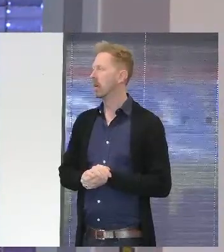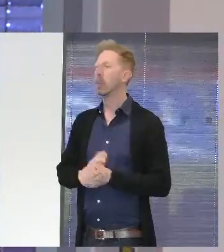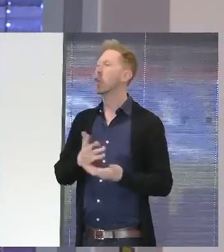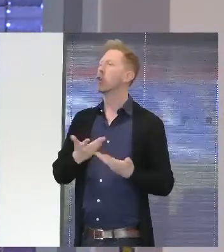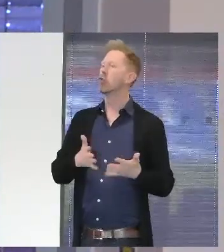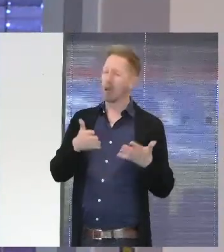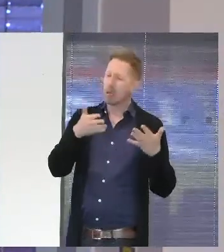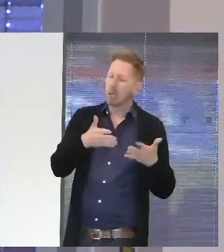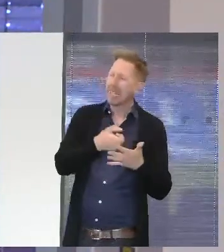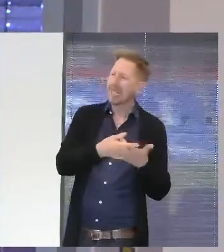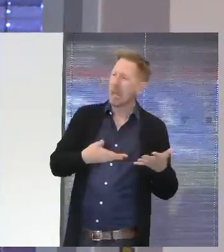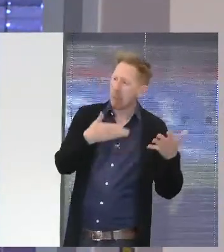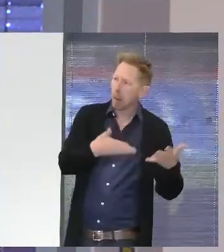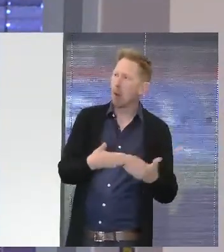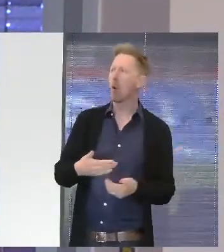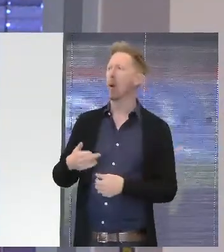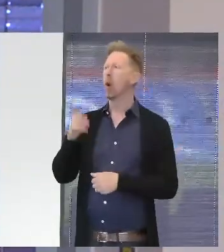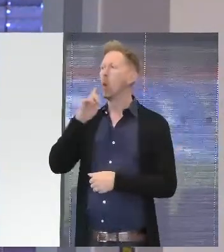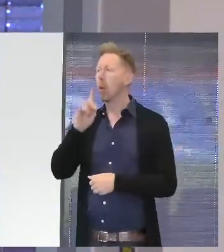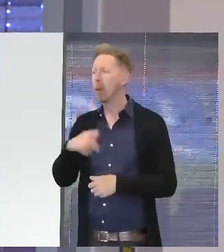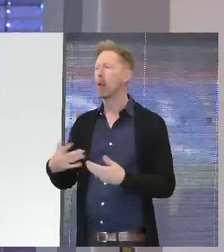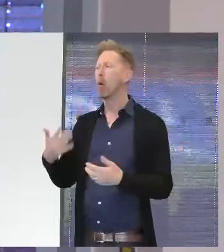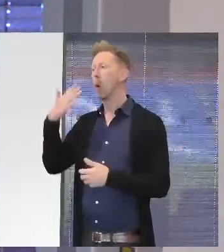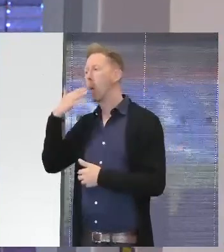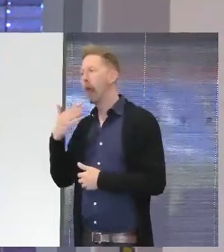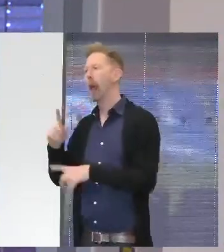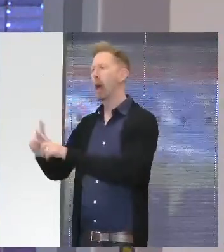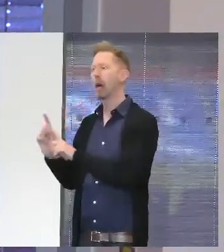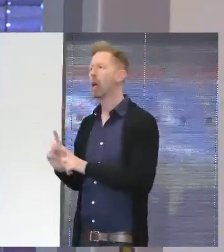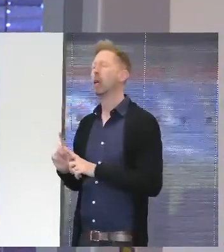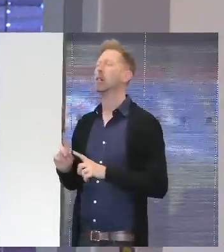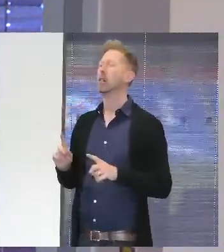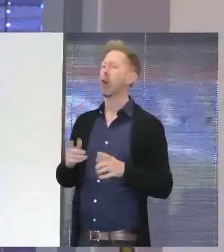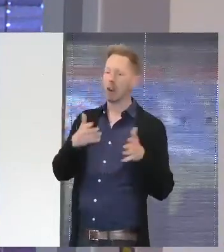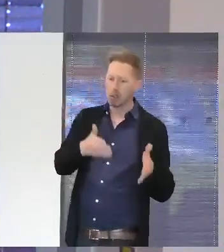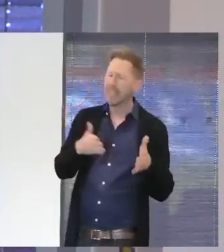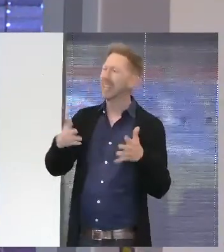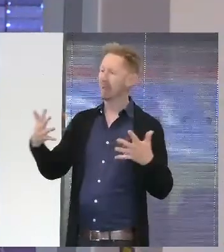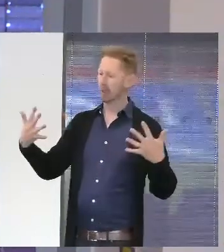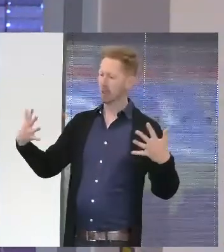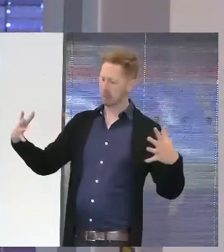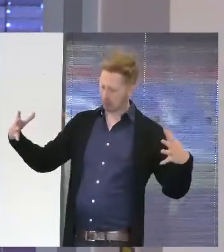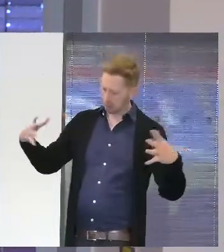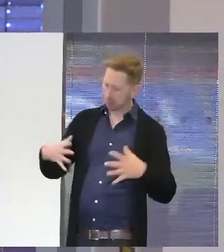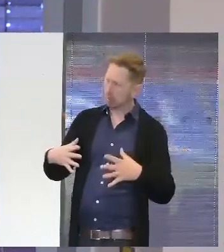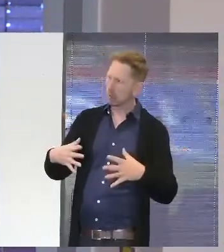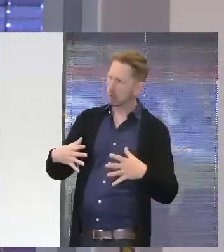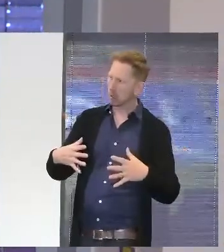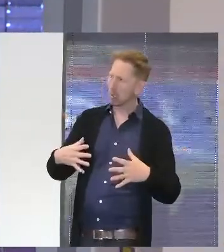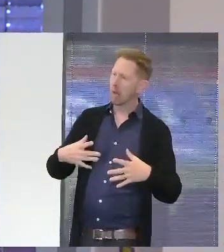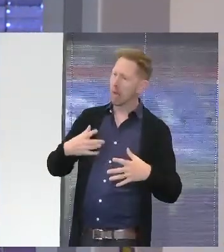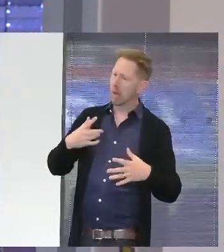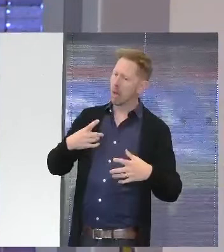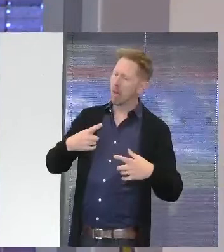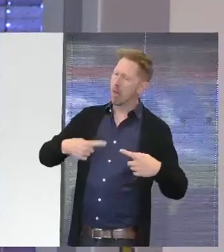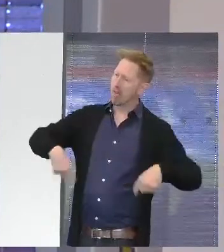disabled people or BAME people or women represented. It's about making them more inclusive, better informed representatives so they can advocate for themselves, but also understand some